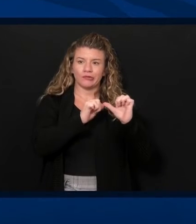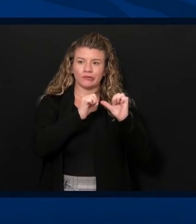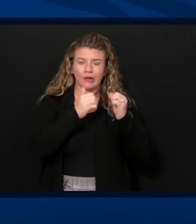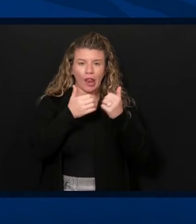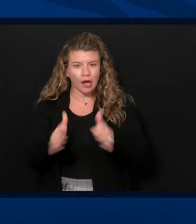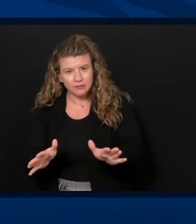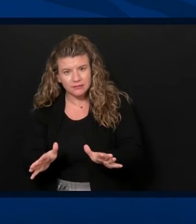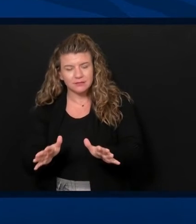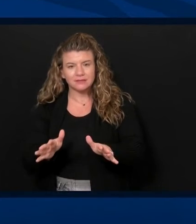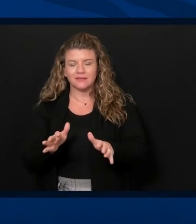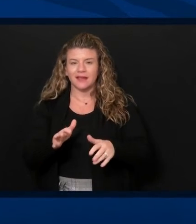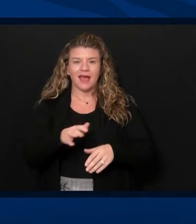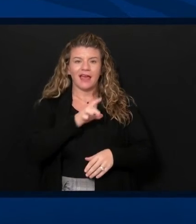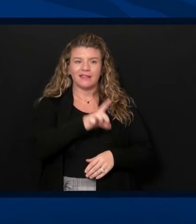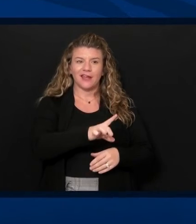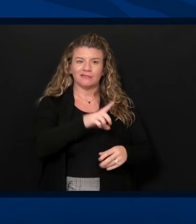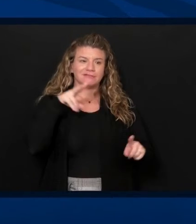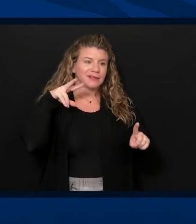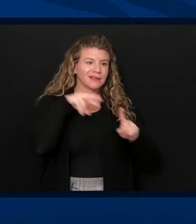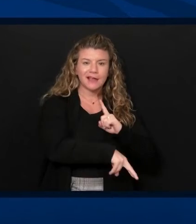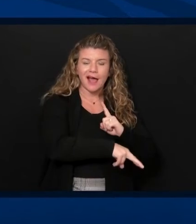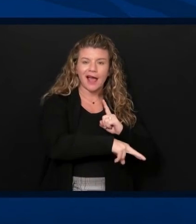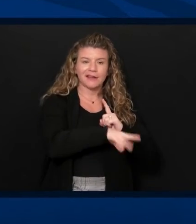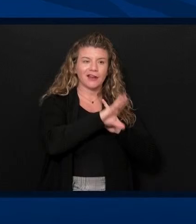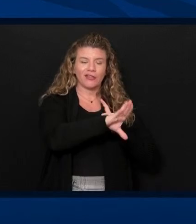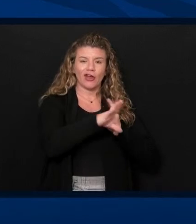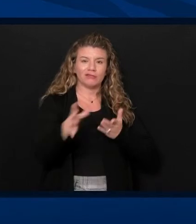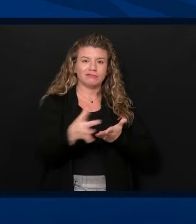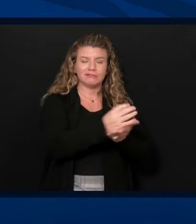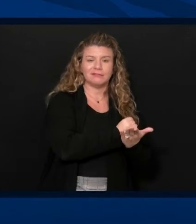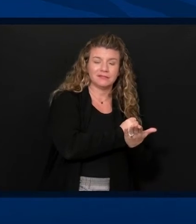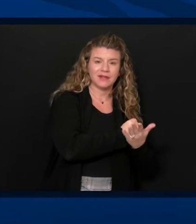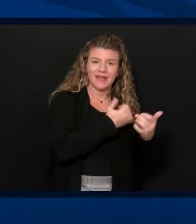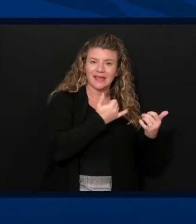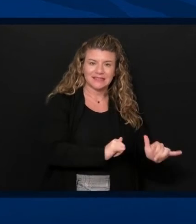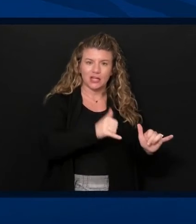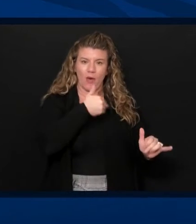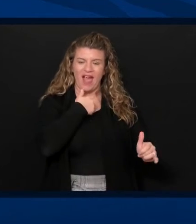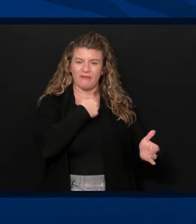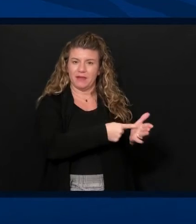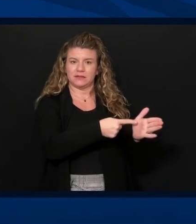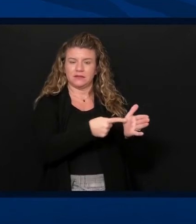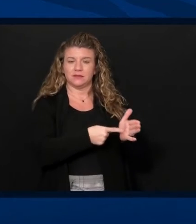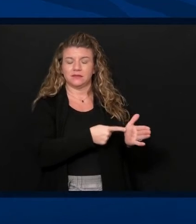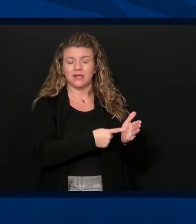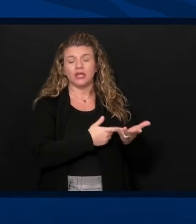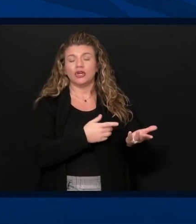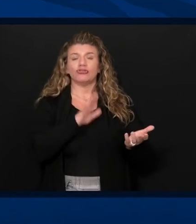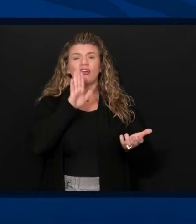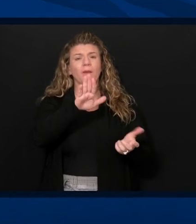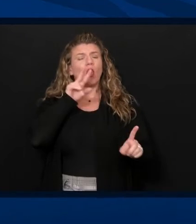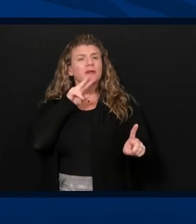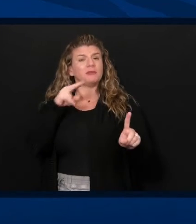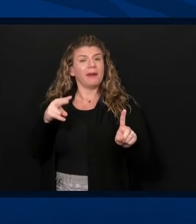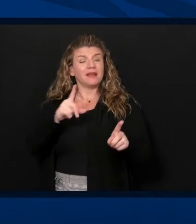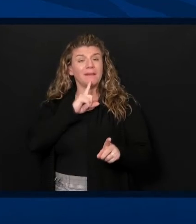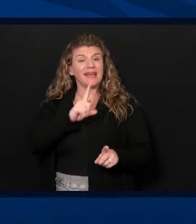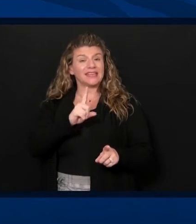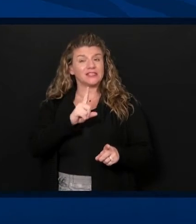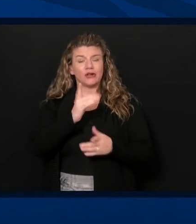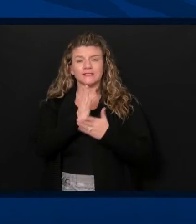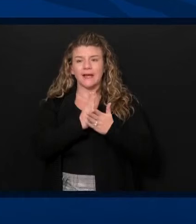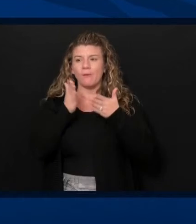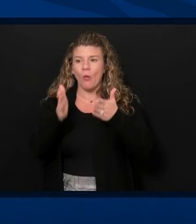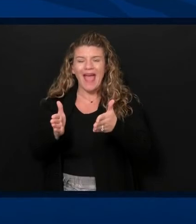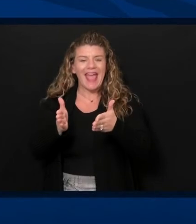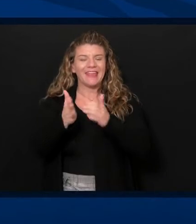have been severely choked off. So from your standpoint, is there a path for either